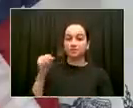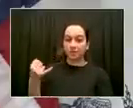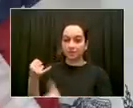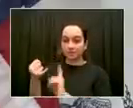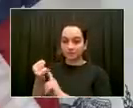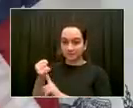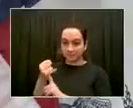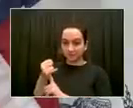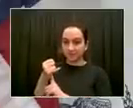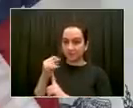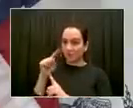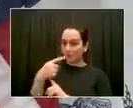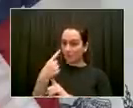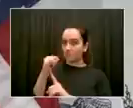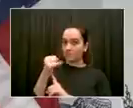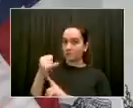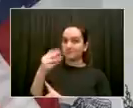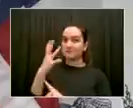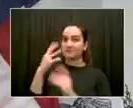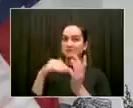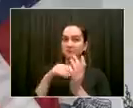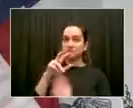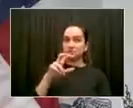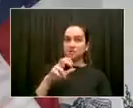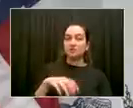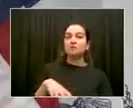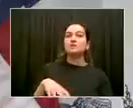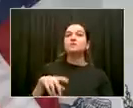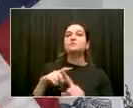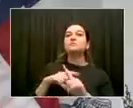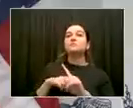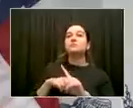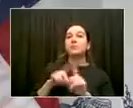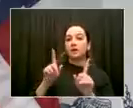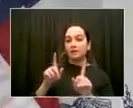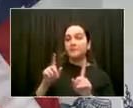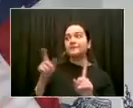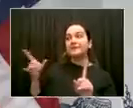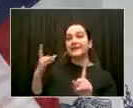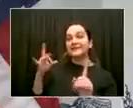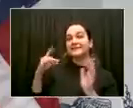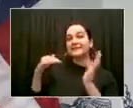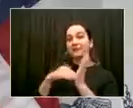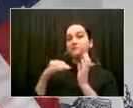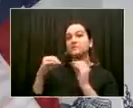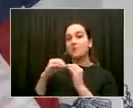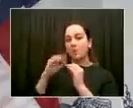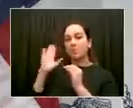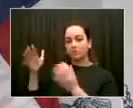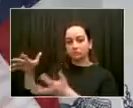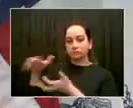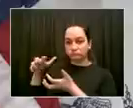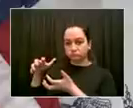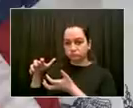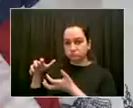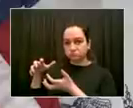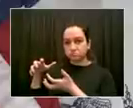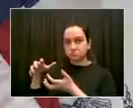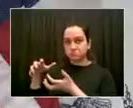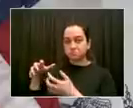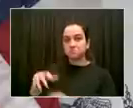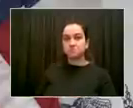date. For the first 2 weeks, we expect it to be something like 71,000. But again, that's very helpful, but